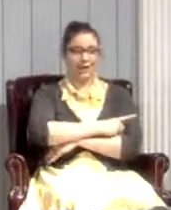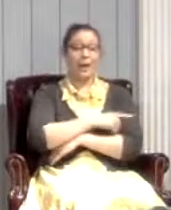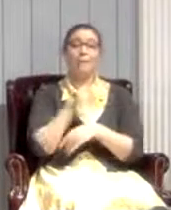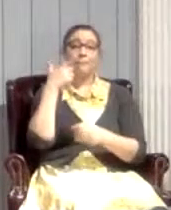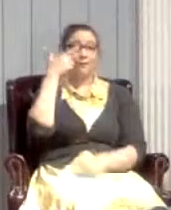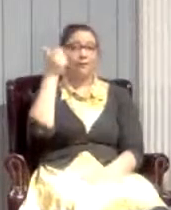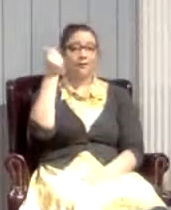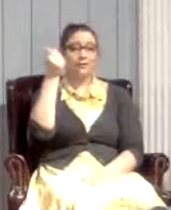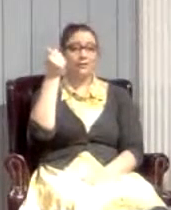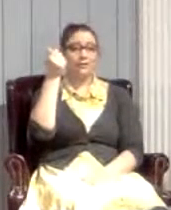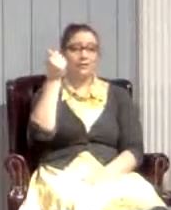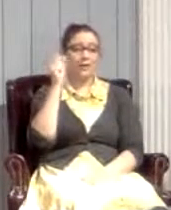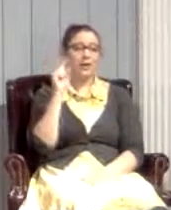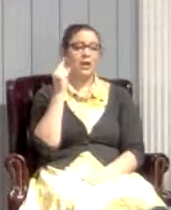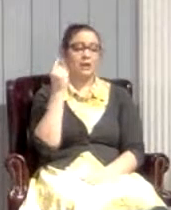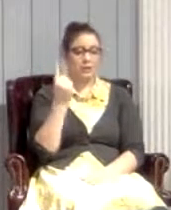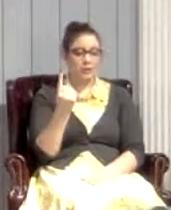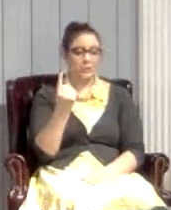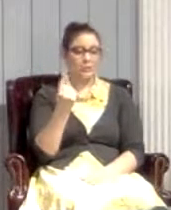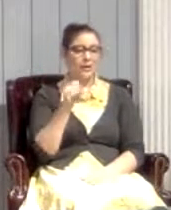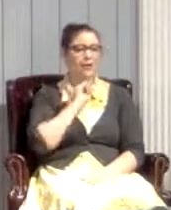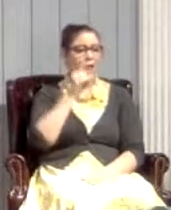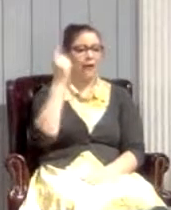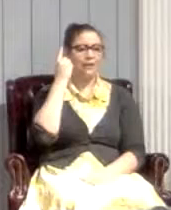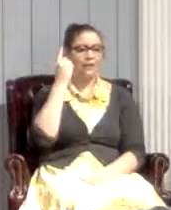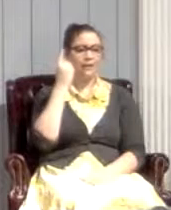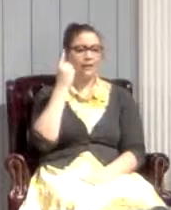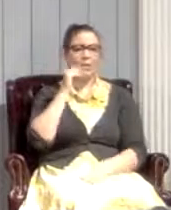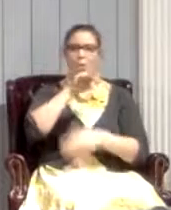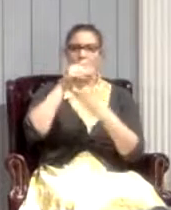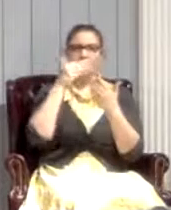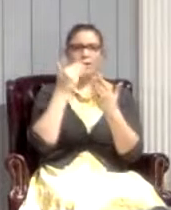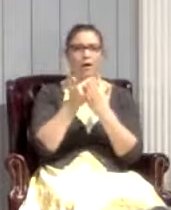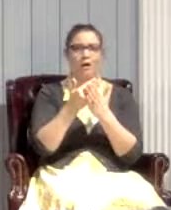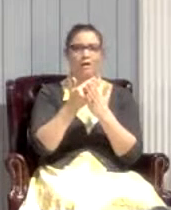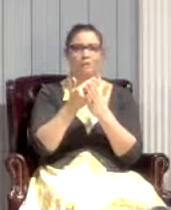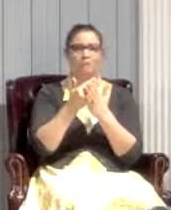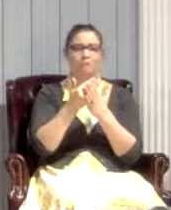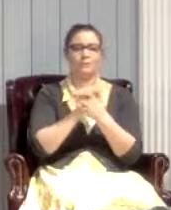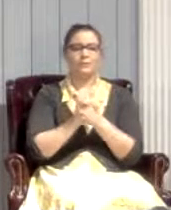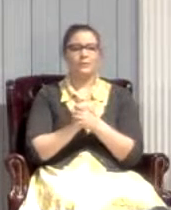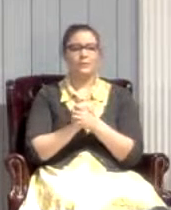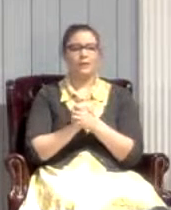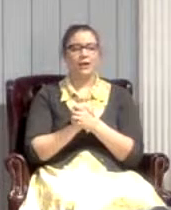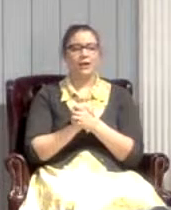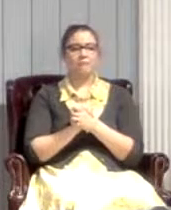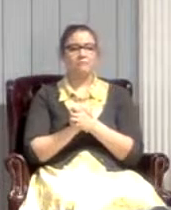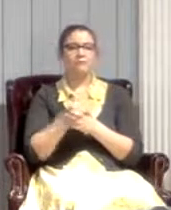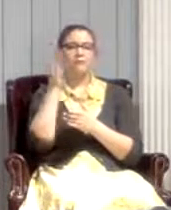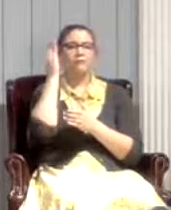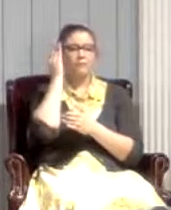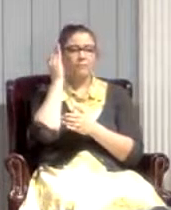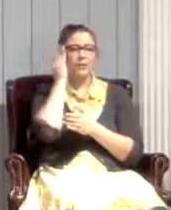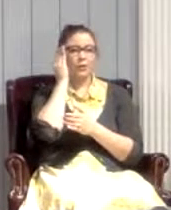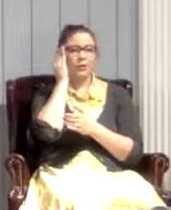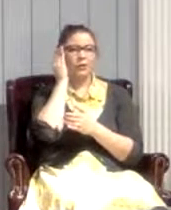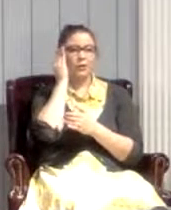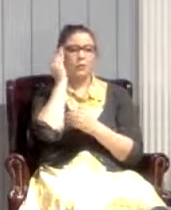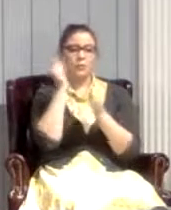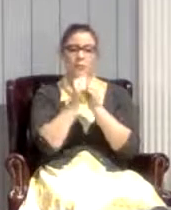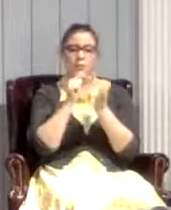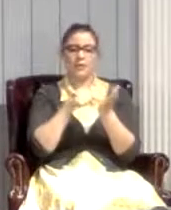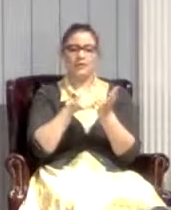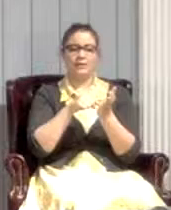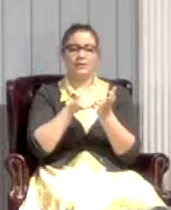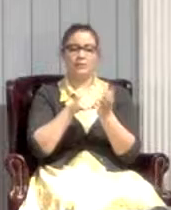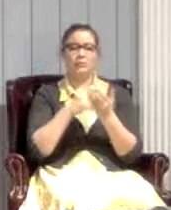is one that I think we are all, almost every Christian I know is familiar with at least a good